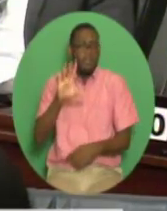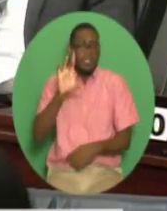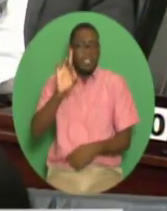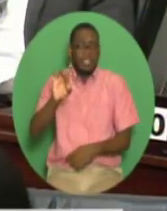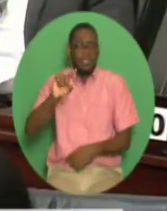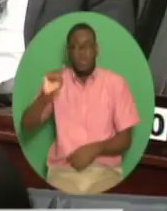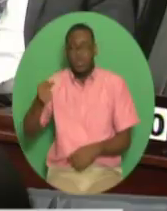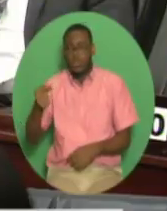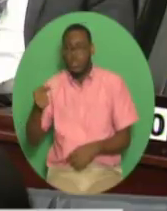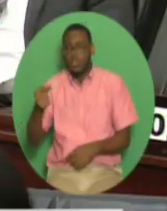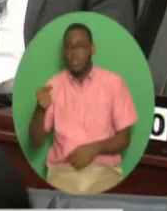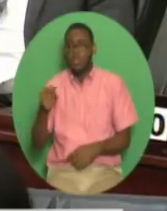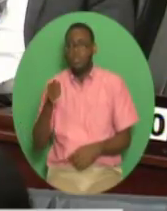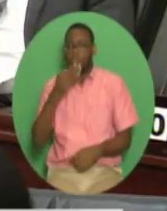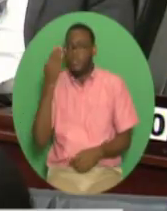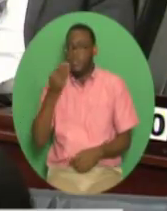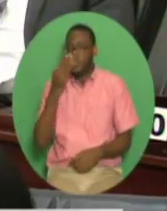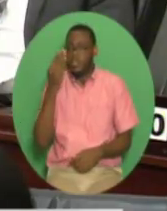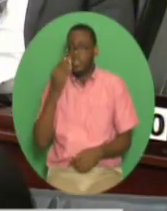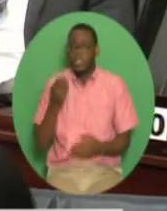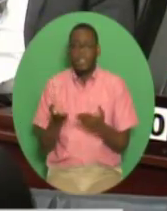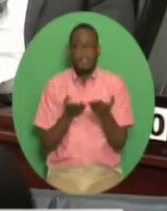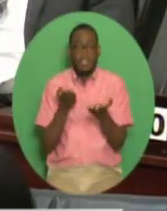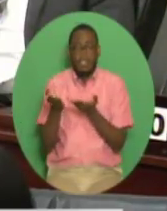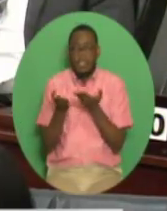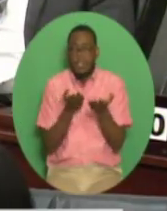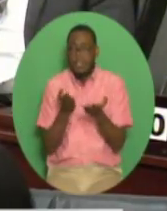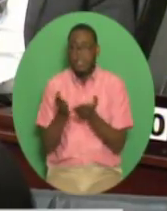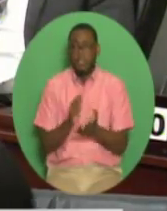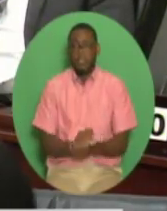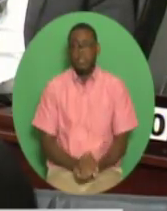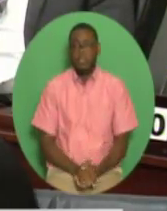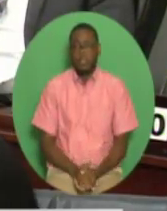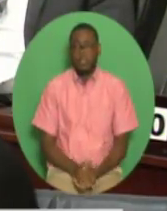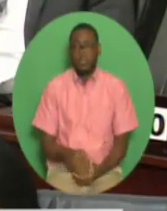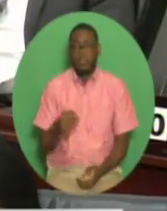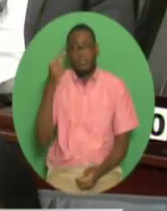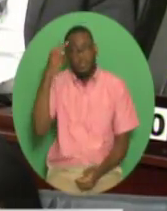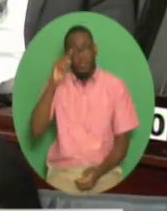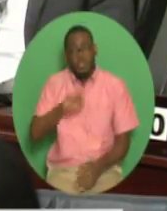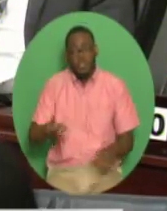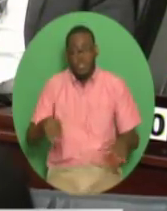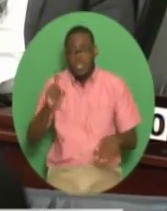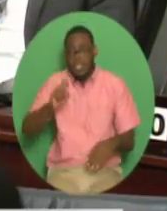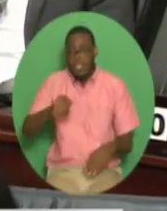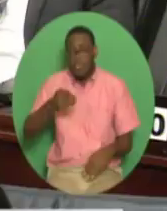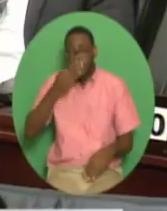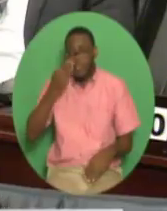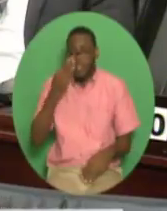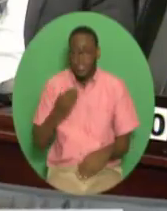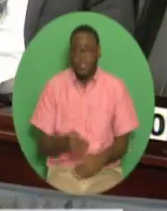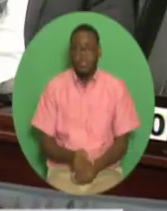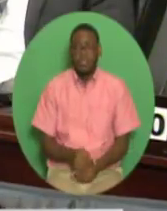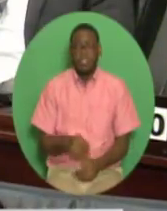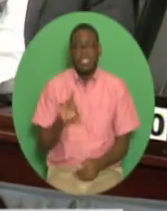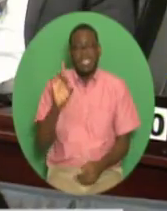58,000 breakfast meals are served to deserving students, and 88,000 lunches